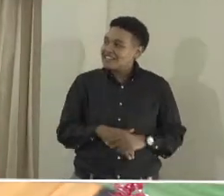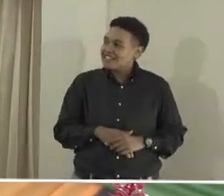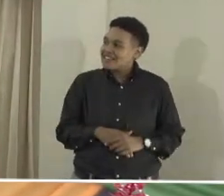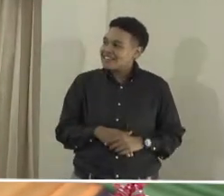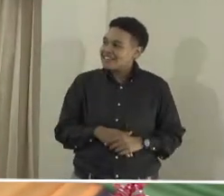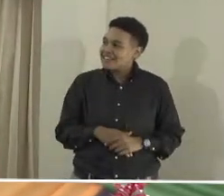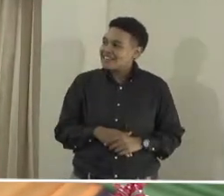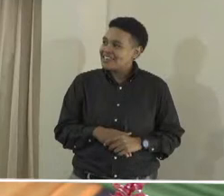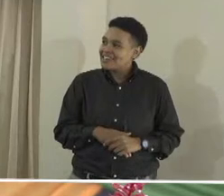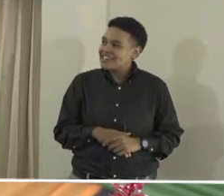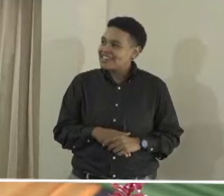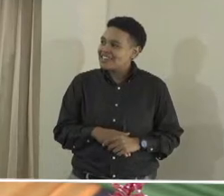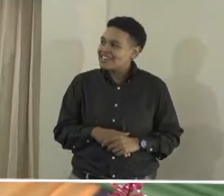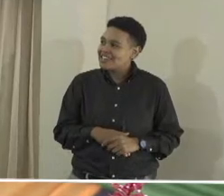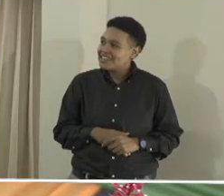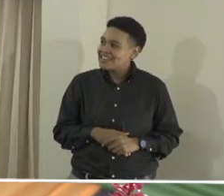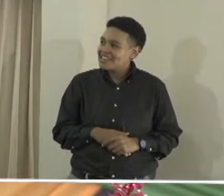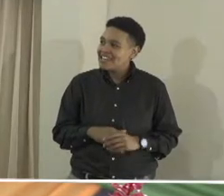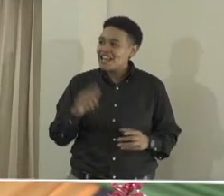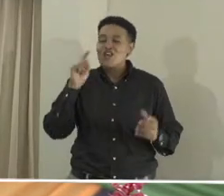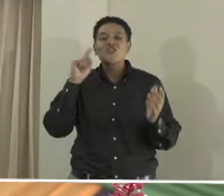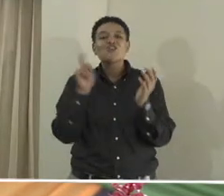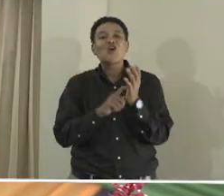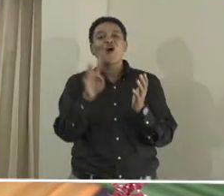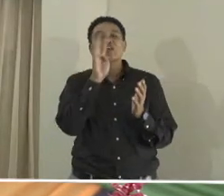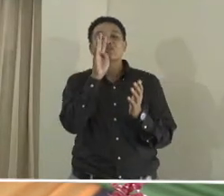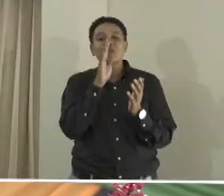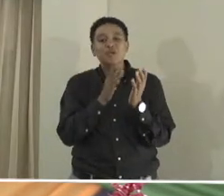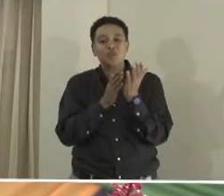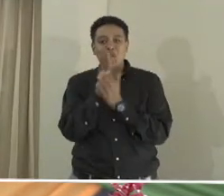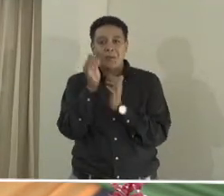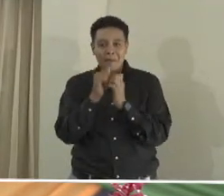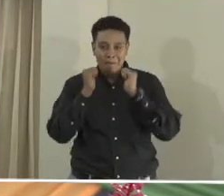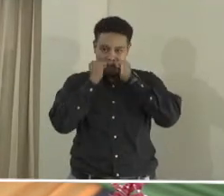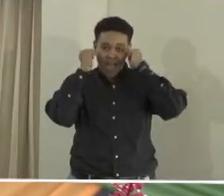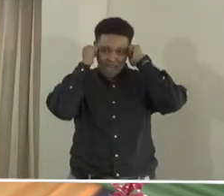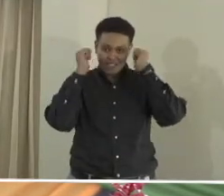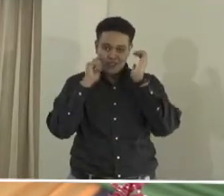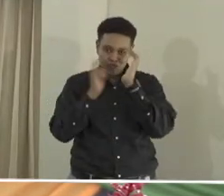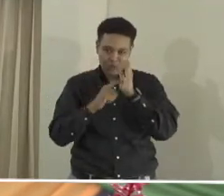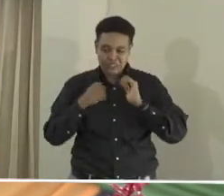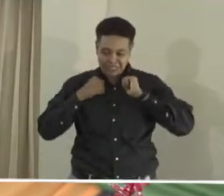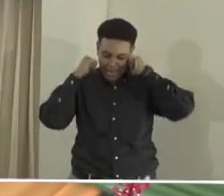you will notice that I'm speaking to you through my mask.